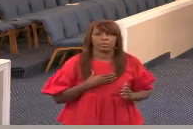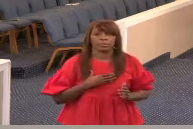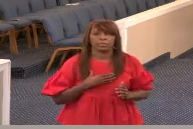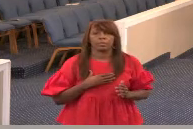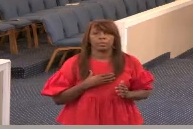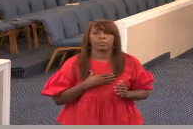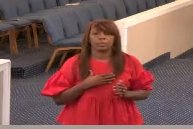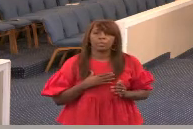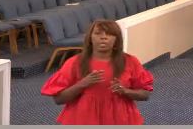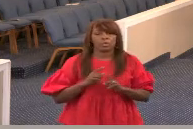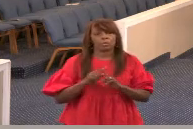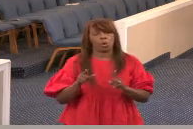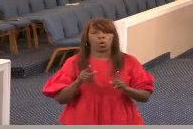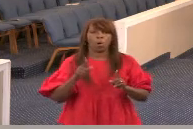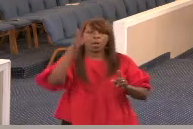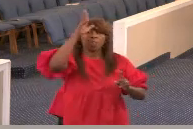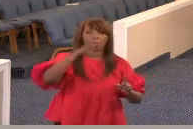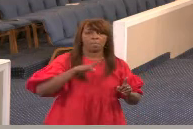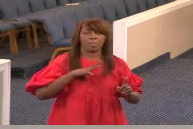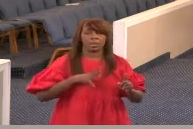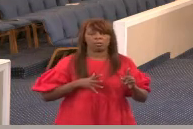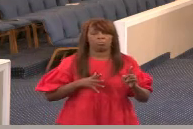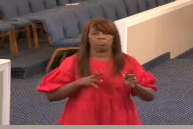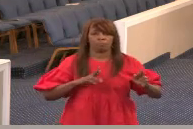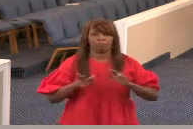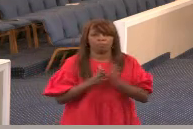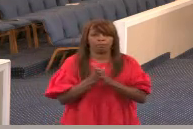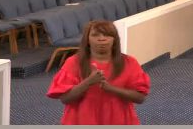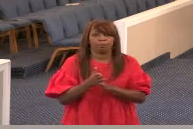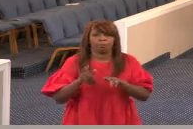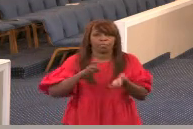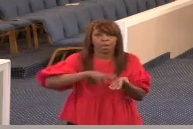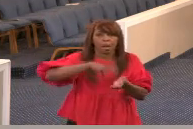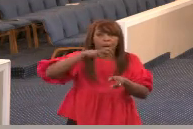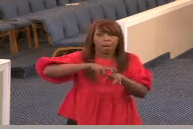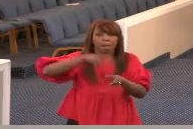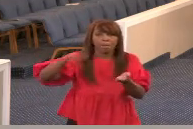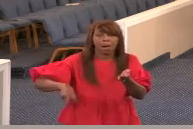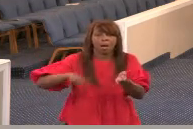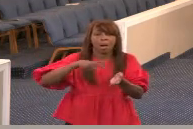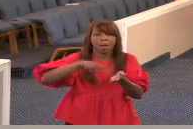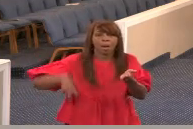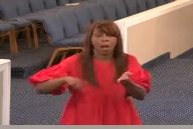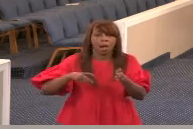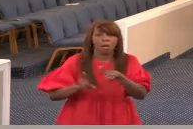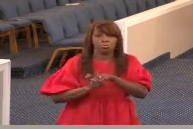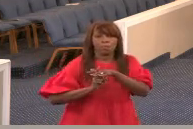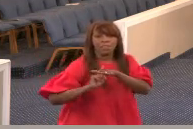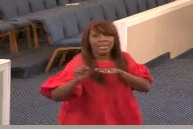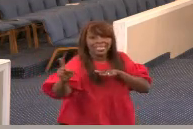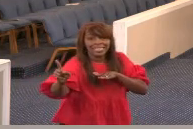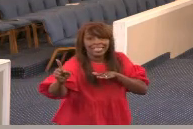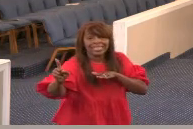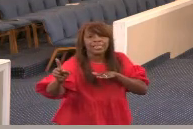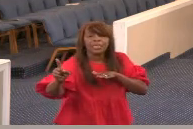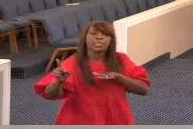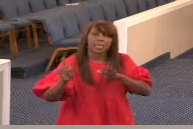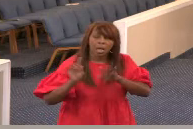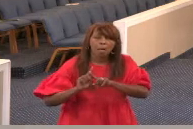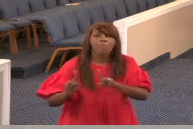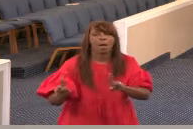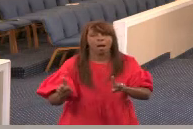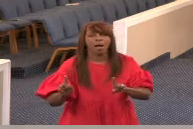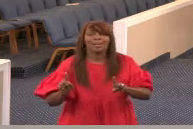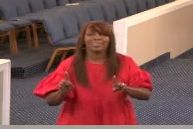And as the shipmen were about to flee out of the ship, when they had let down the boat into the sea, under